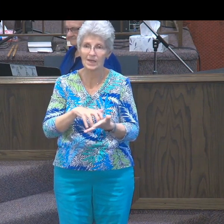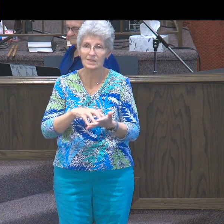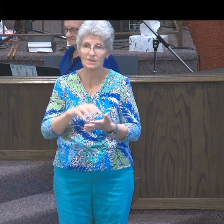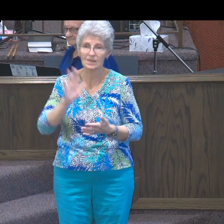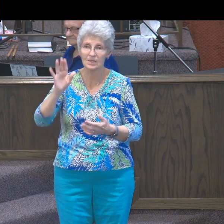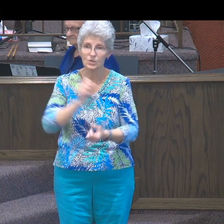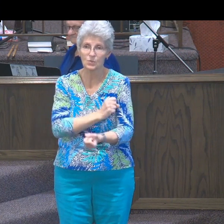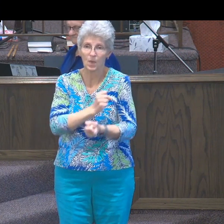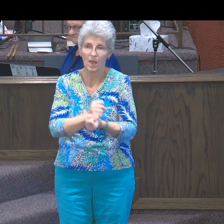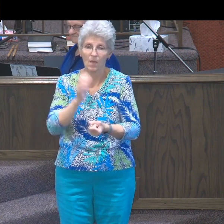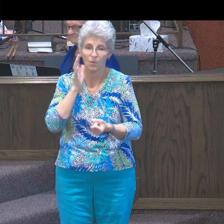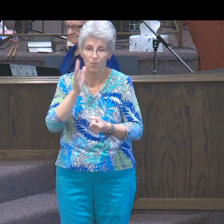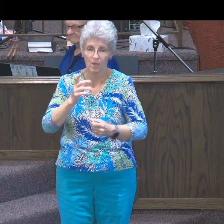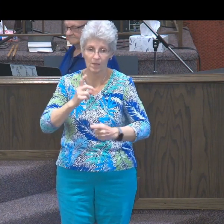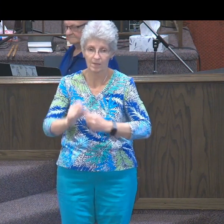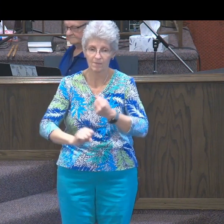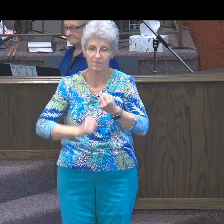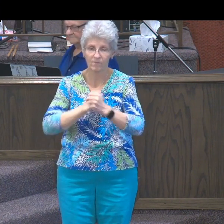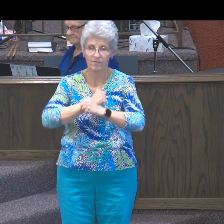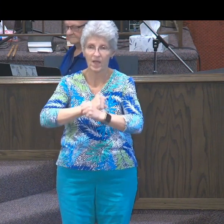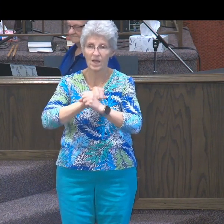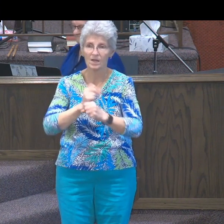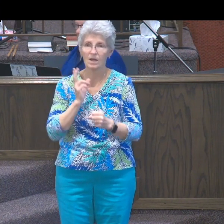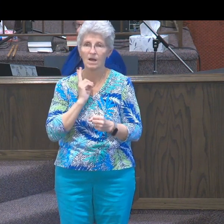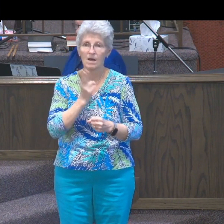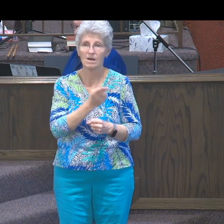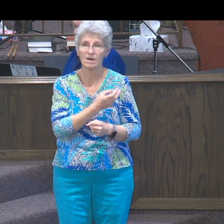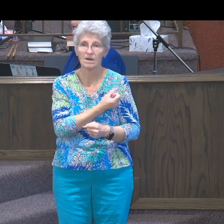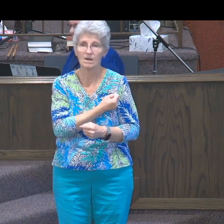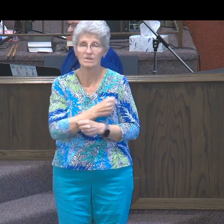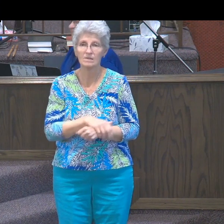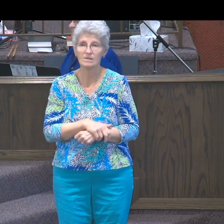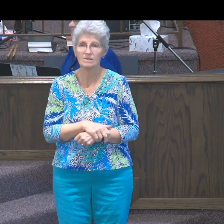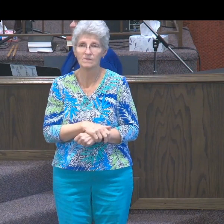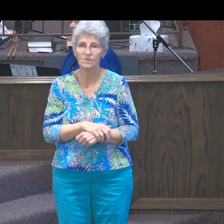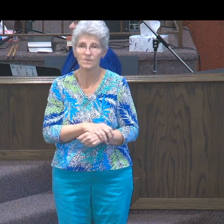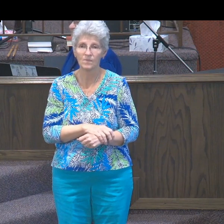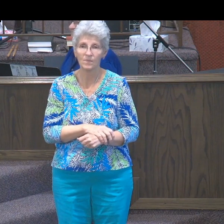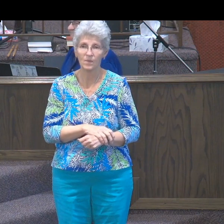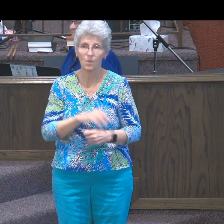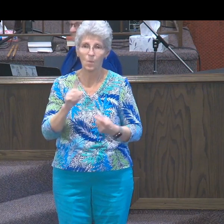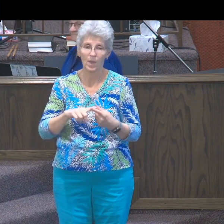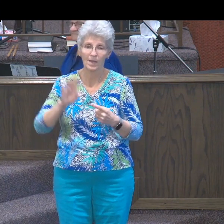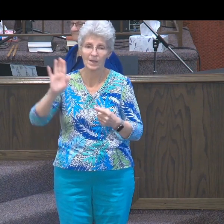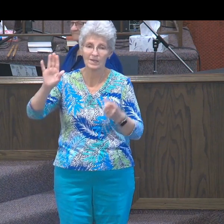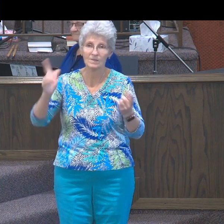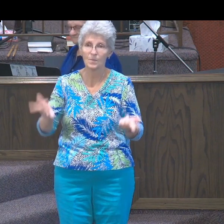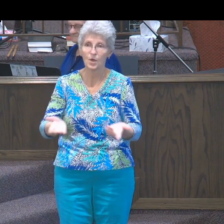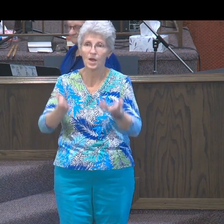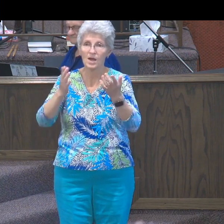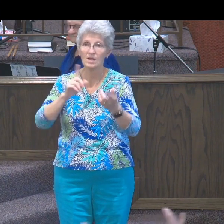will defend us, his praise is on our tongue. So lift